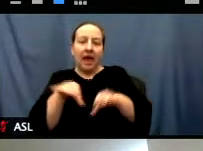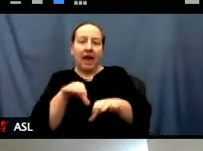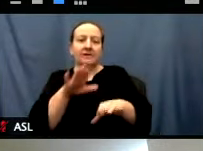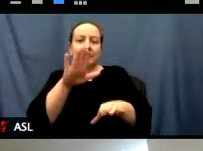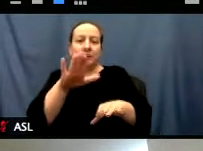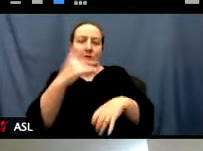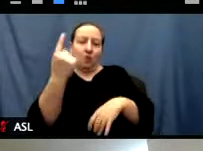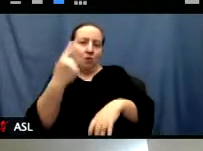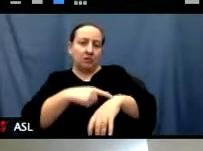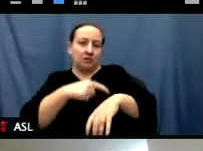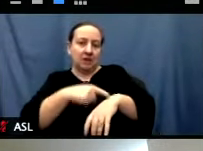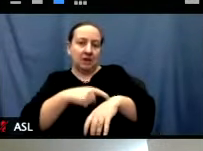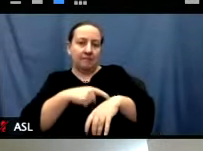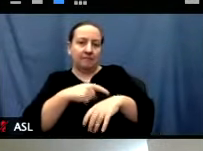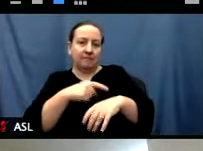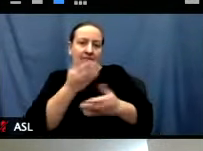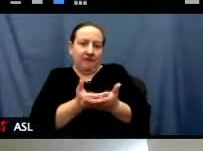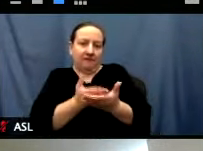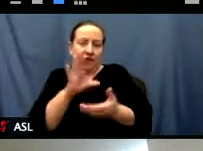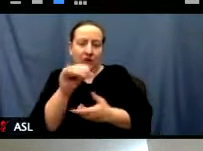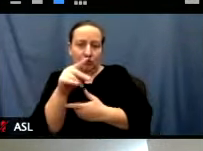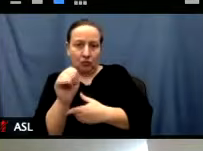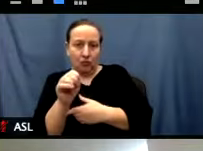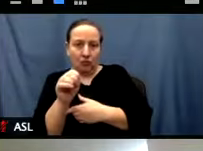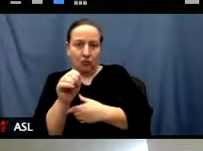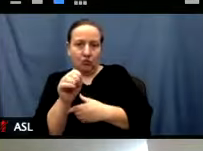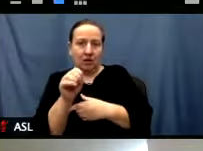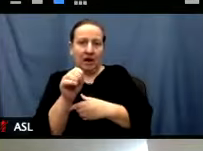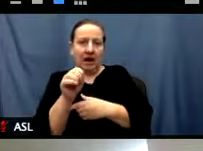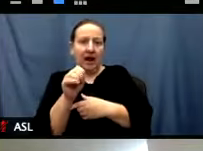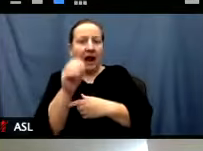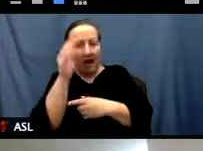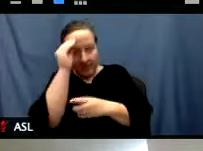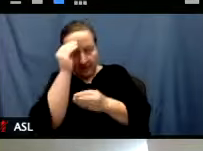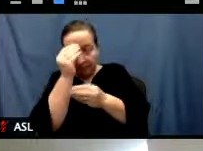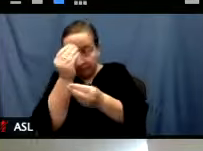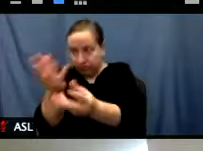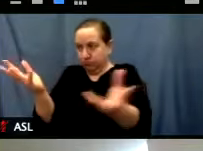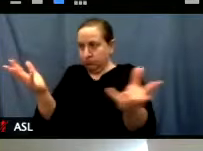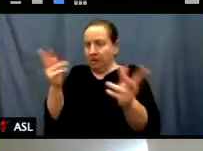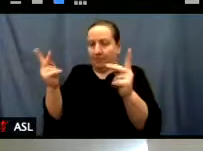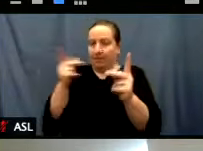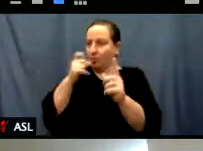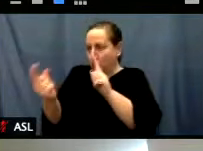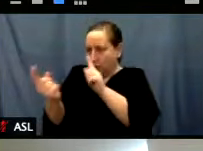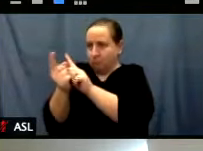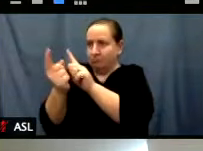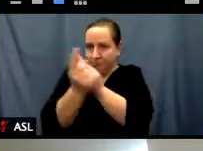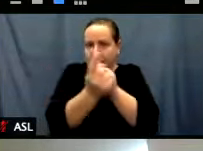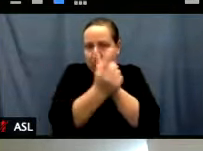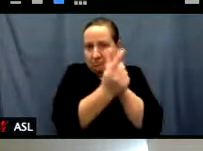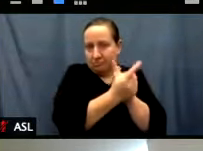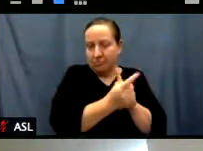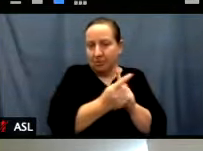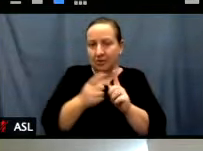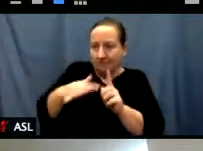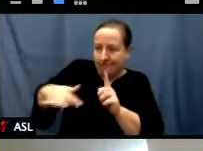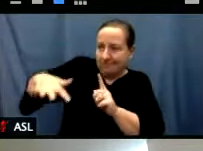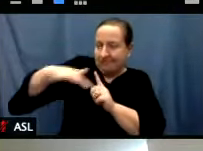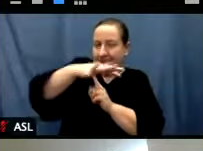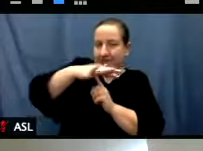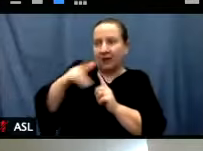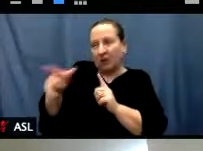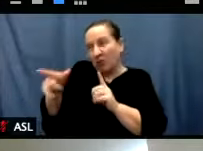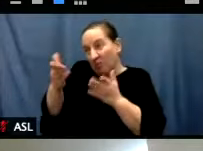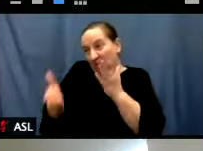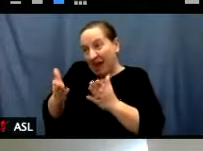and send the message to the contacts they've come in contact with that they have